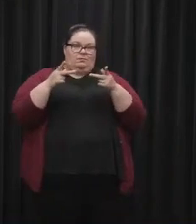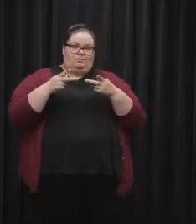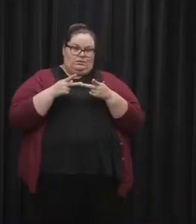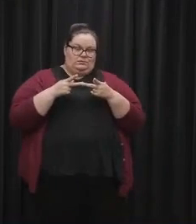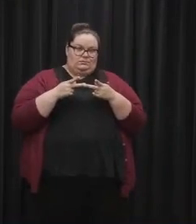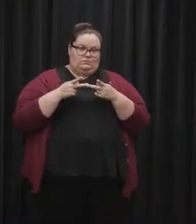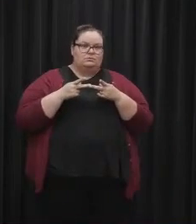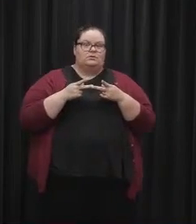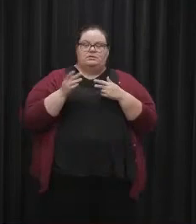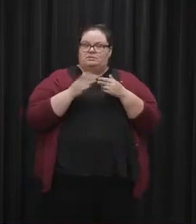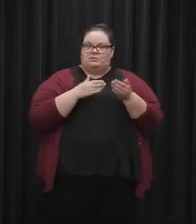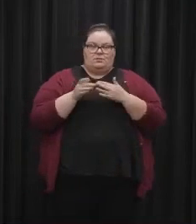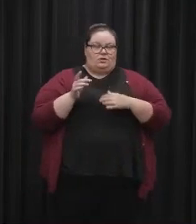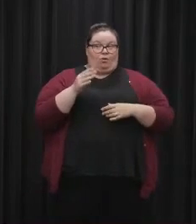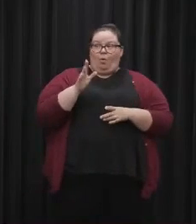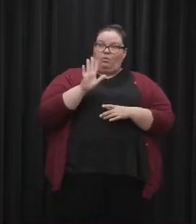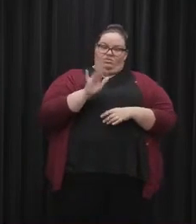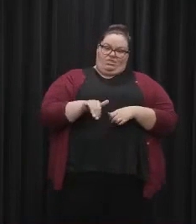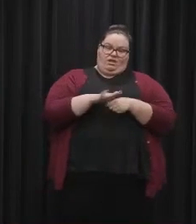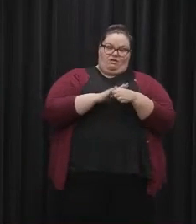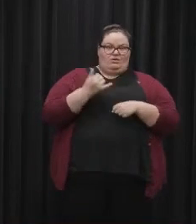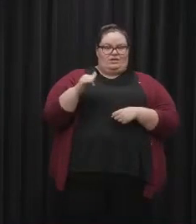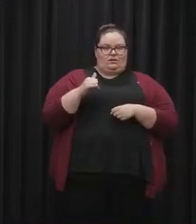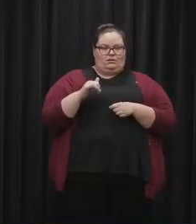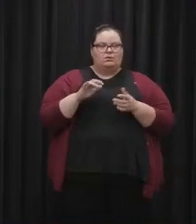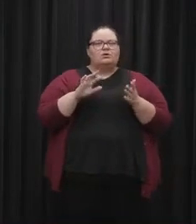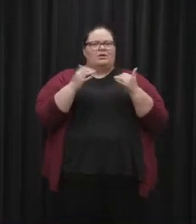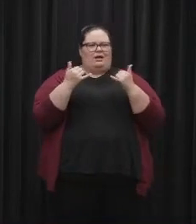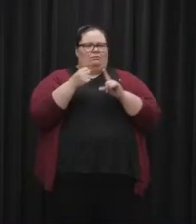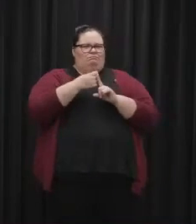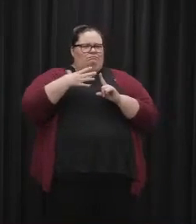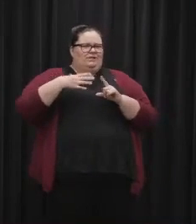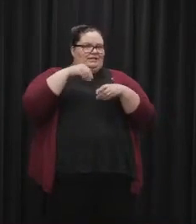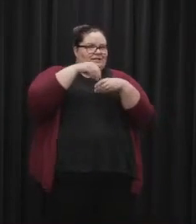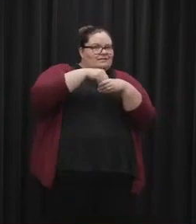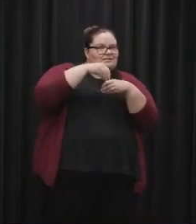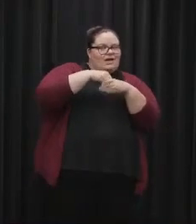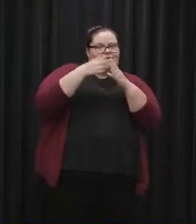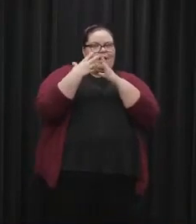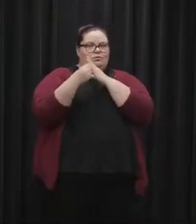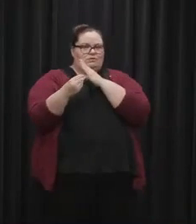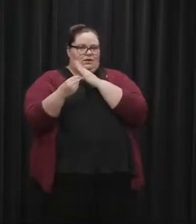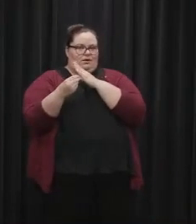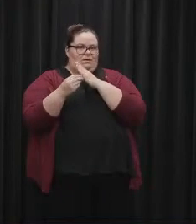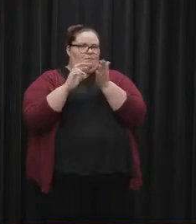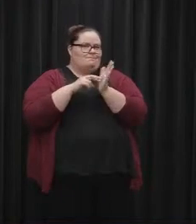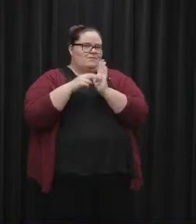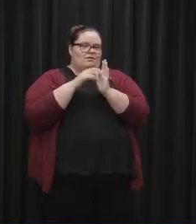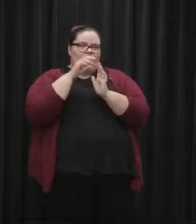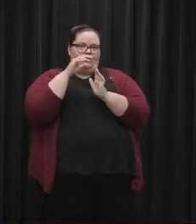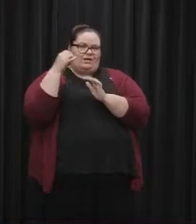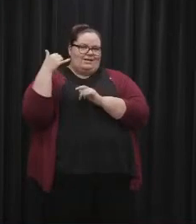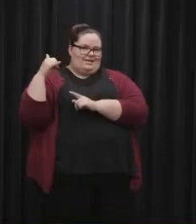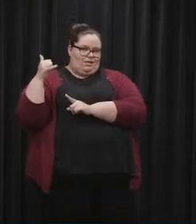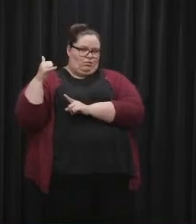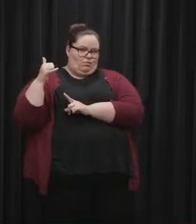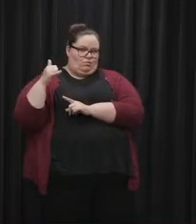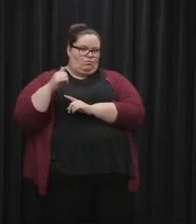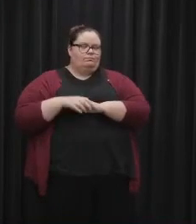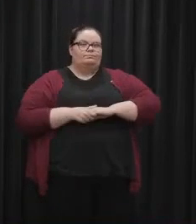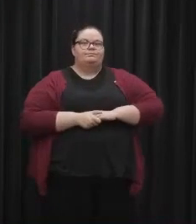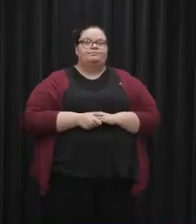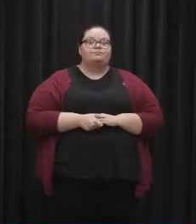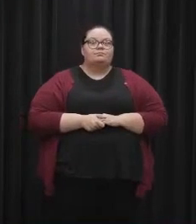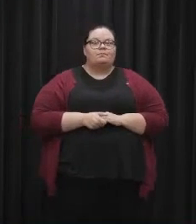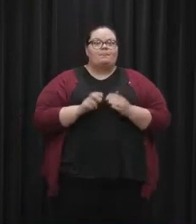province. And I'd like to remind everyone about how we define indoor and outdoor spaces for areas under the yellow phase of recovery. These